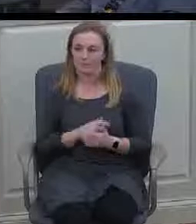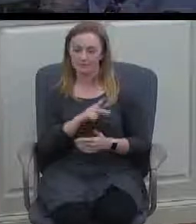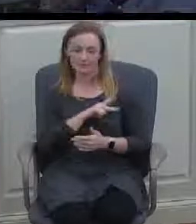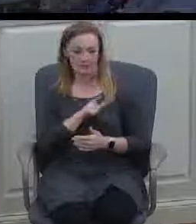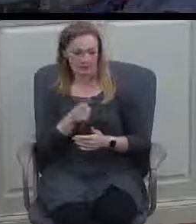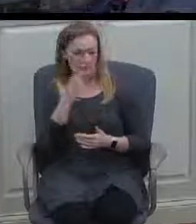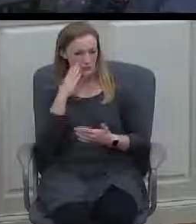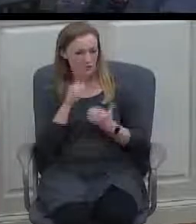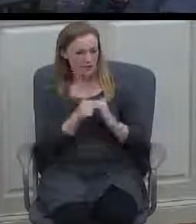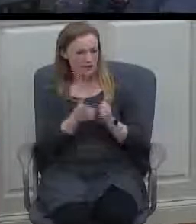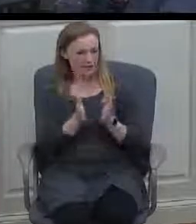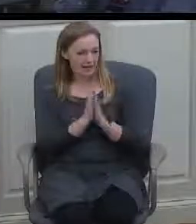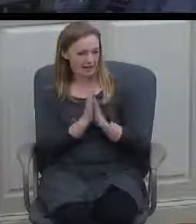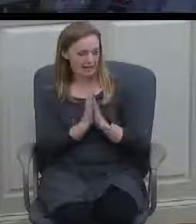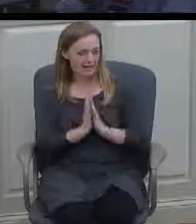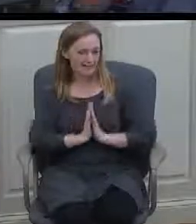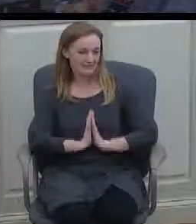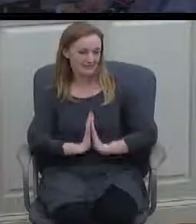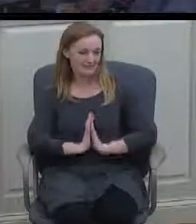did